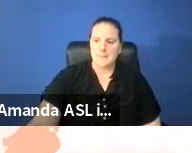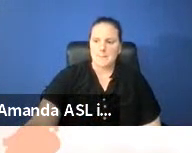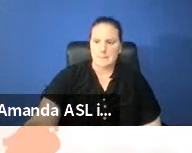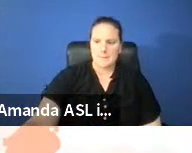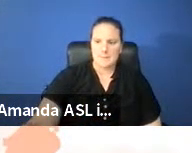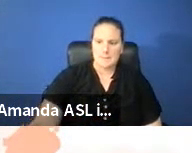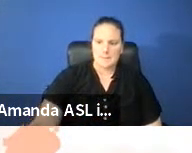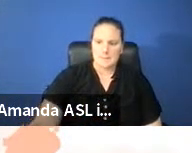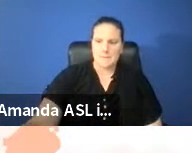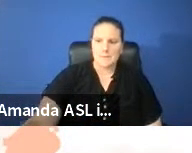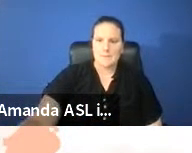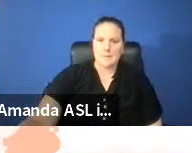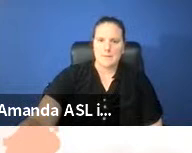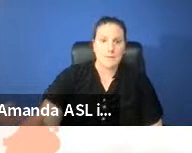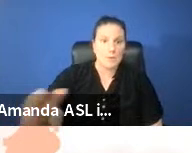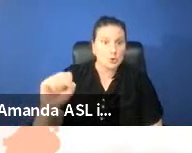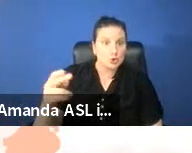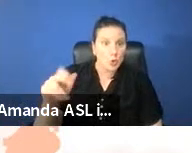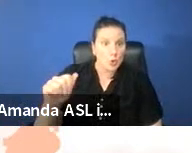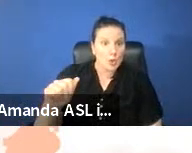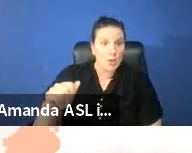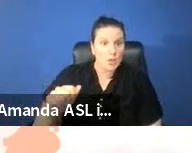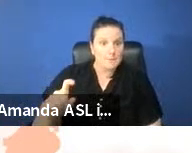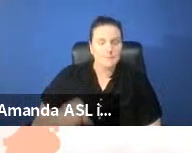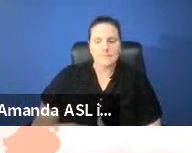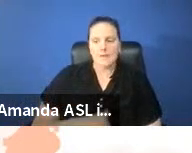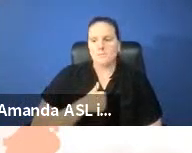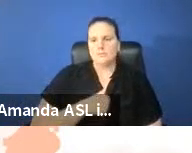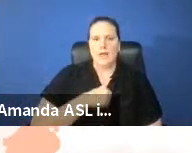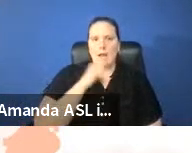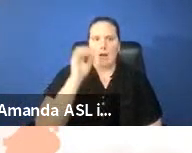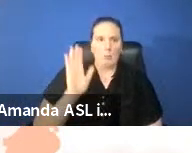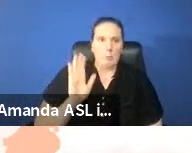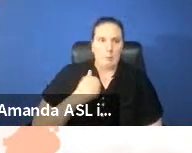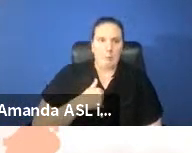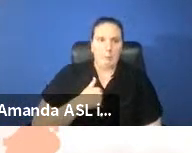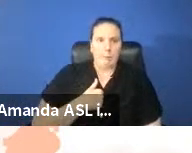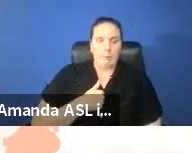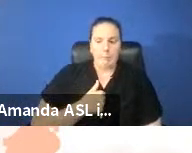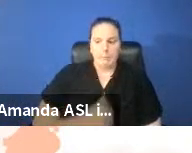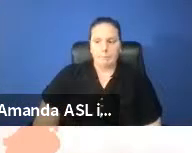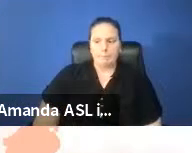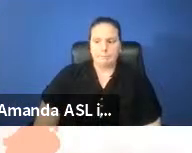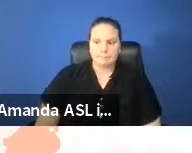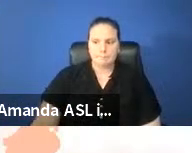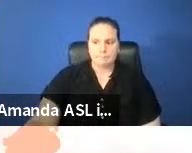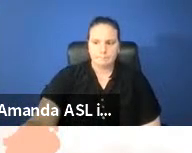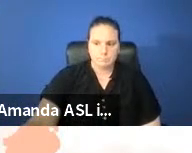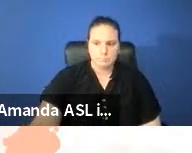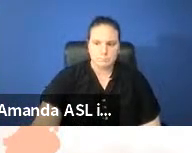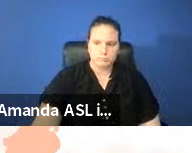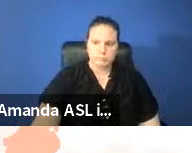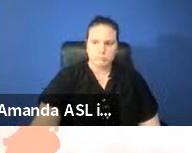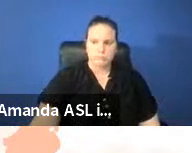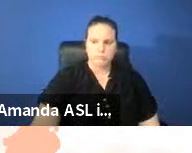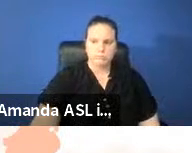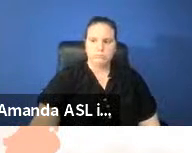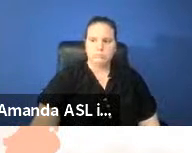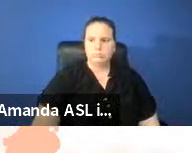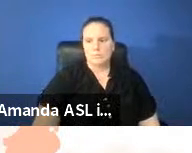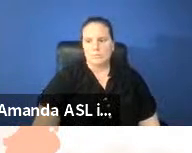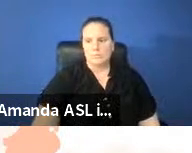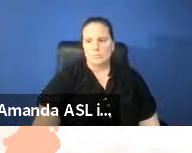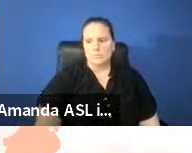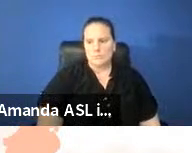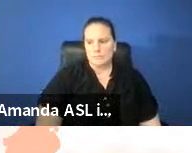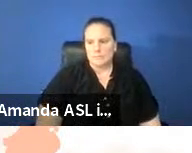Shona? I'm sorry, I didn't lower my hand from earlier. Sorry. Okay. Great, great. No problem. Sorry,